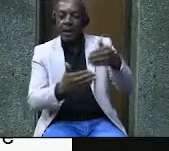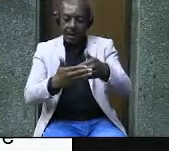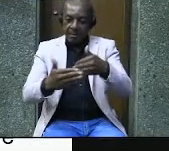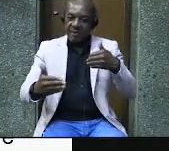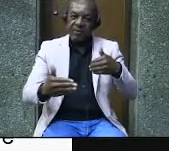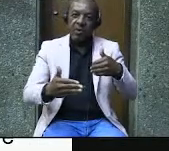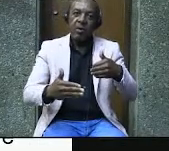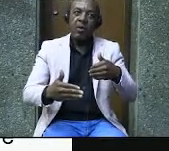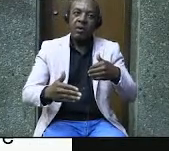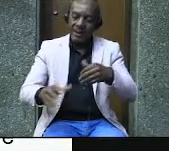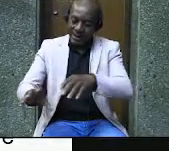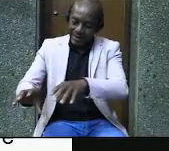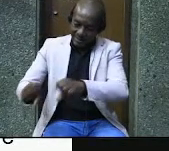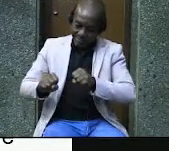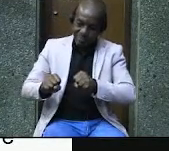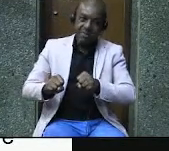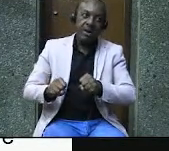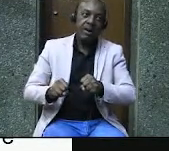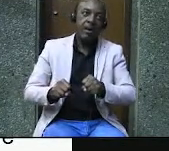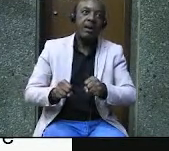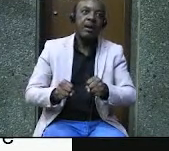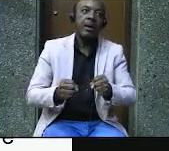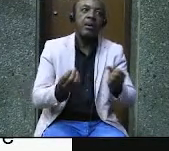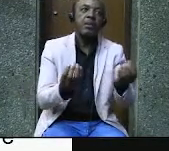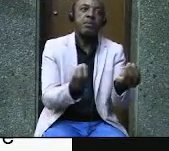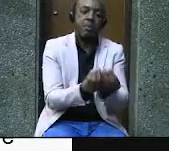a property. Now,